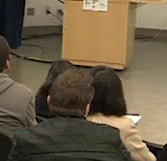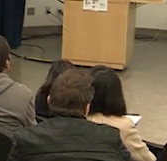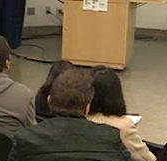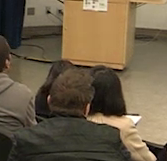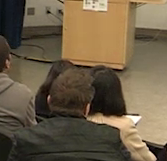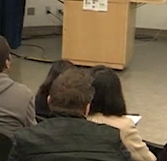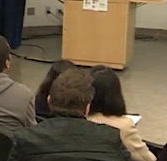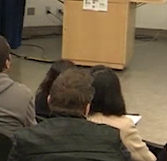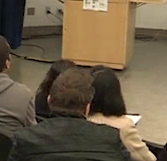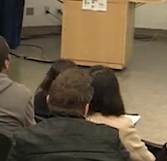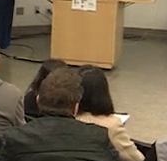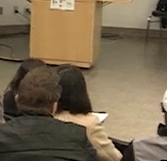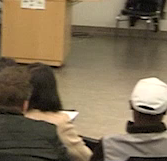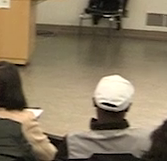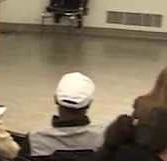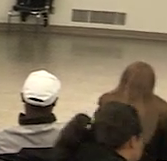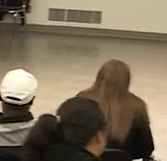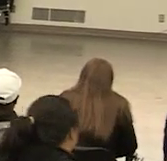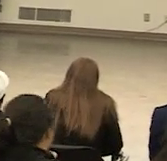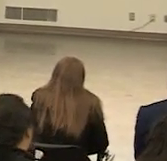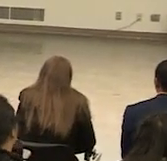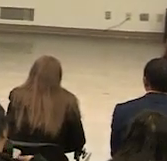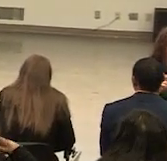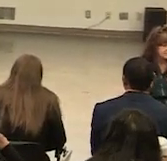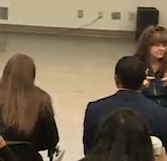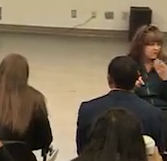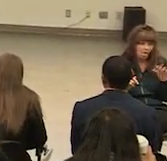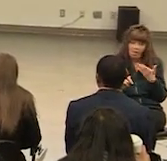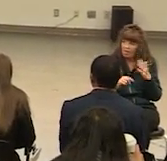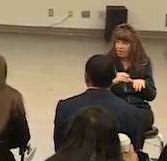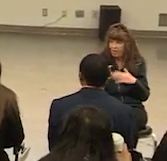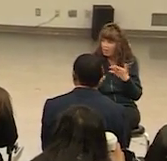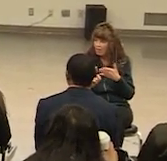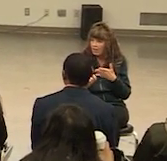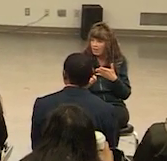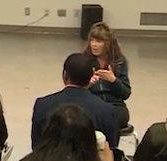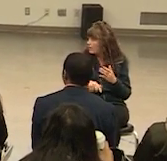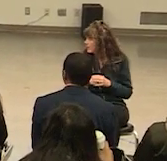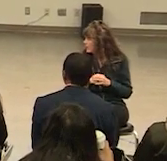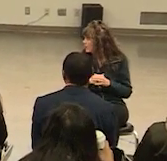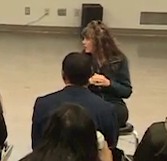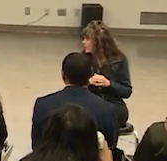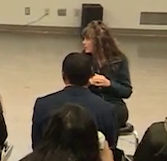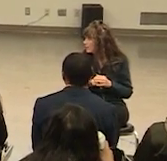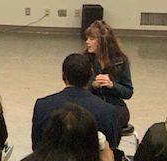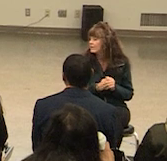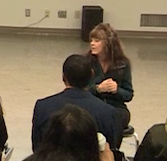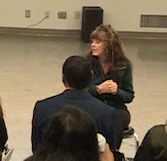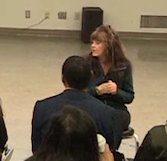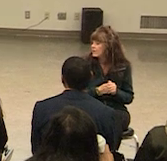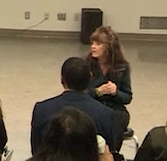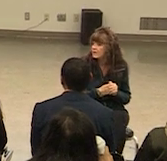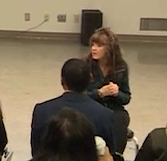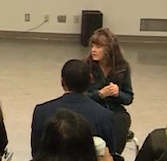Yeah, the US-centric lens that we're seeing emerge, right? And I think in starting with whose land we're on and the way in which